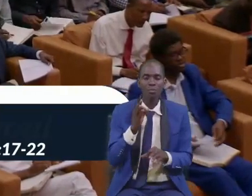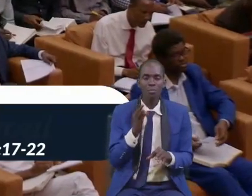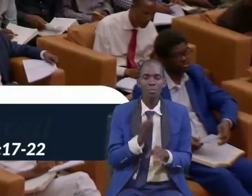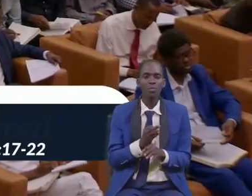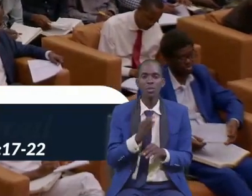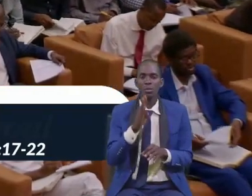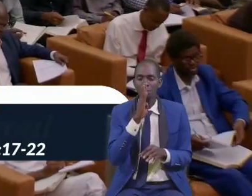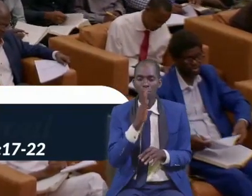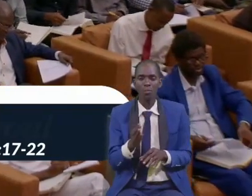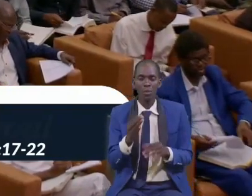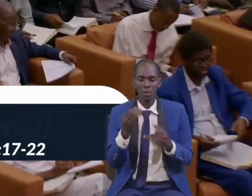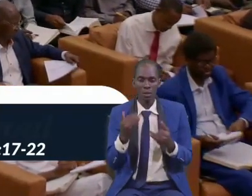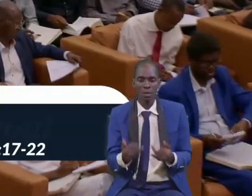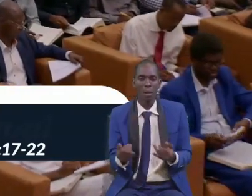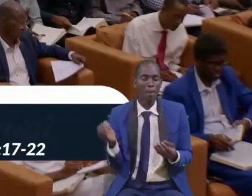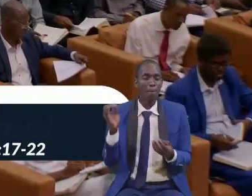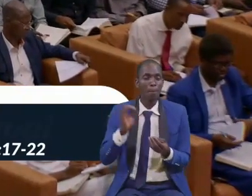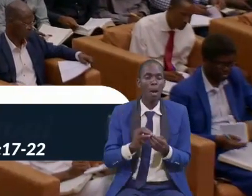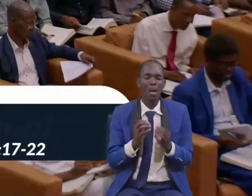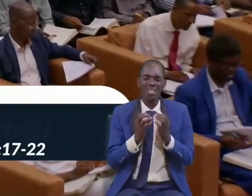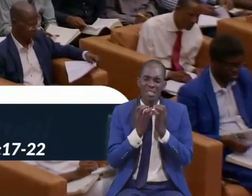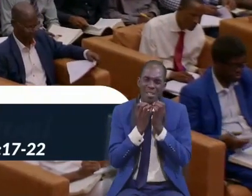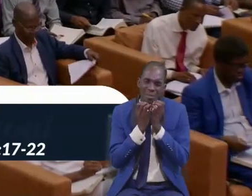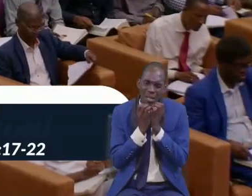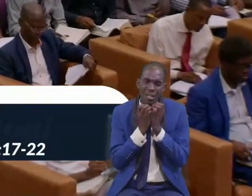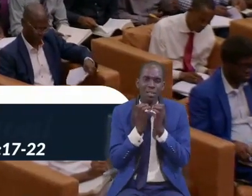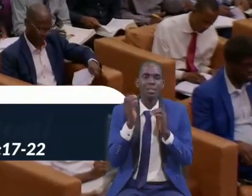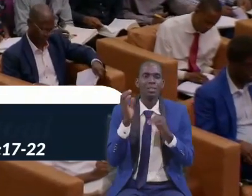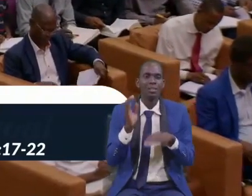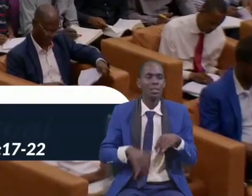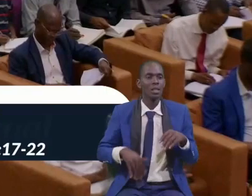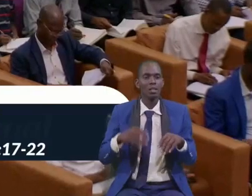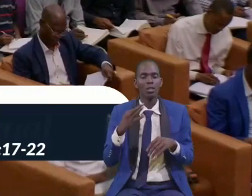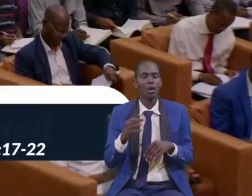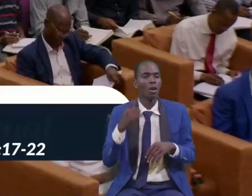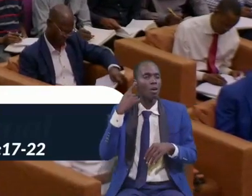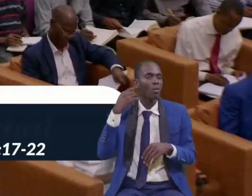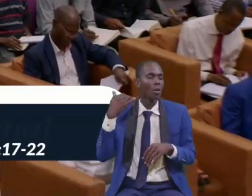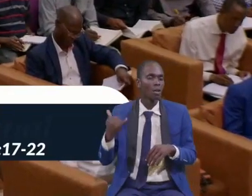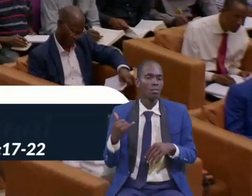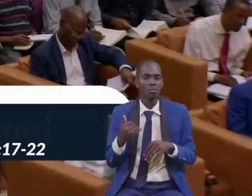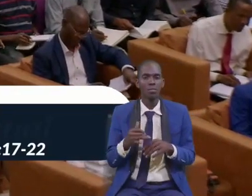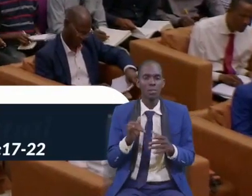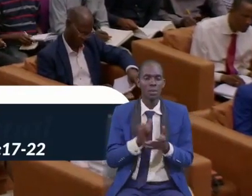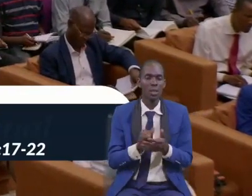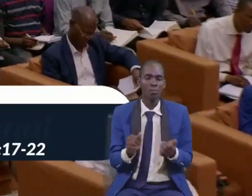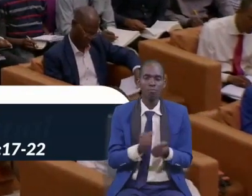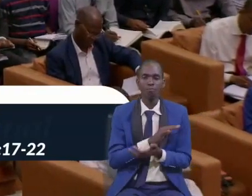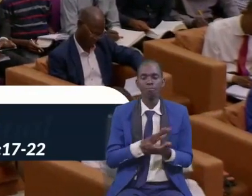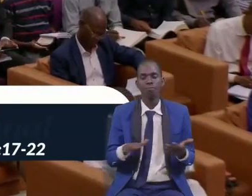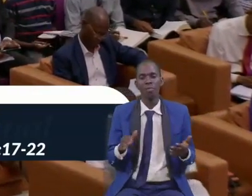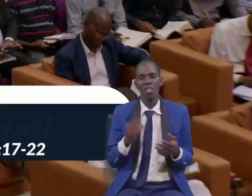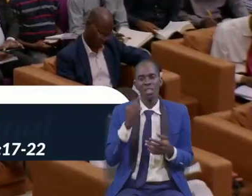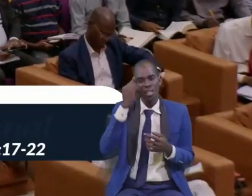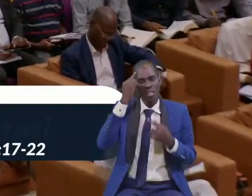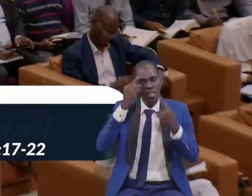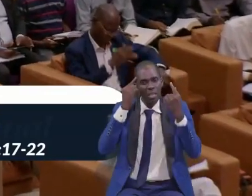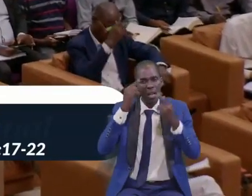being more precious than of gold that perishes. Think about the